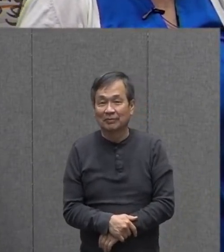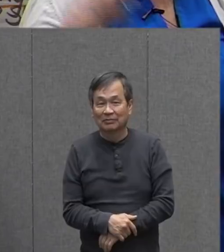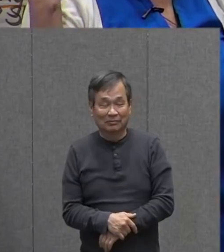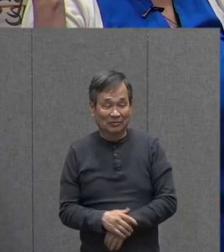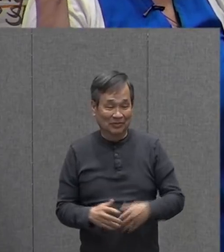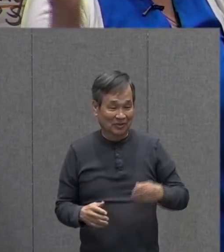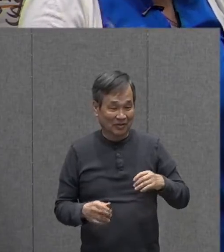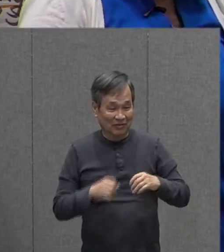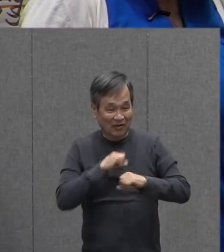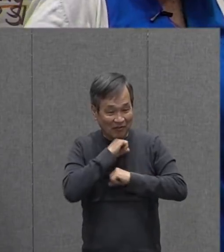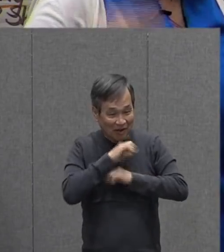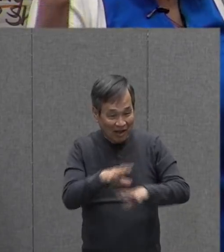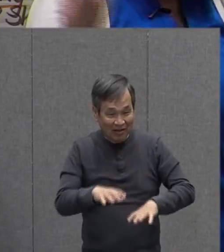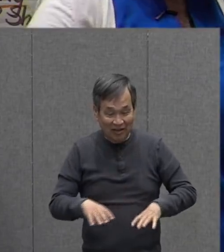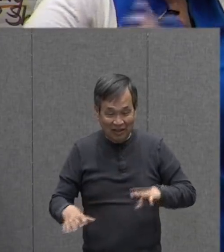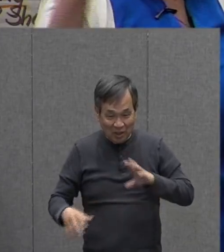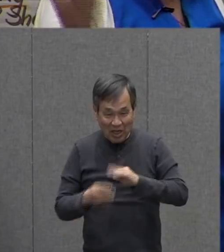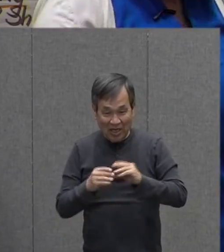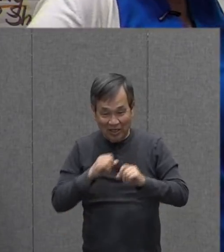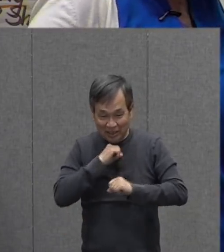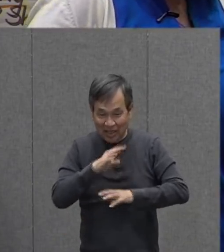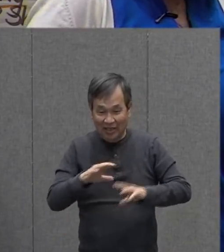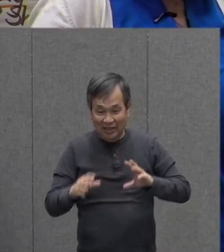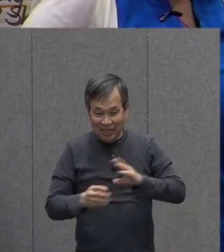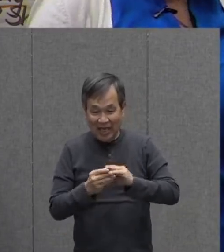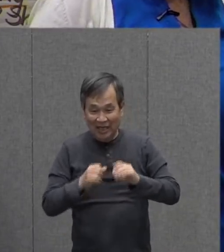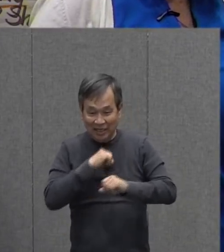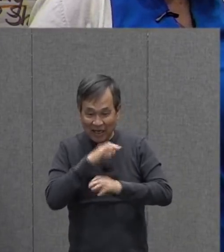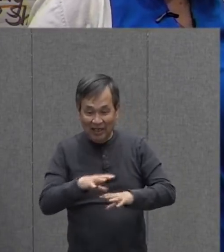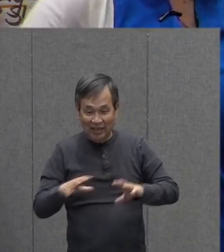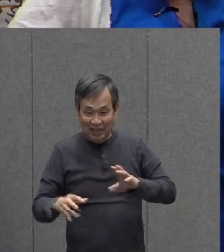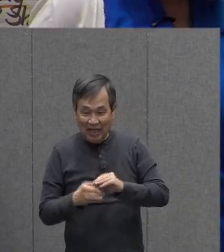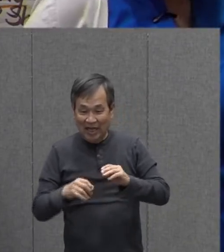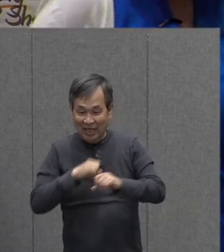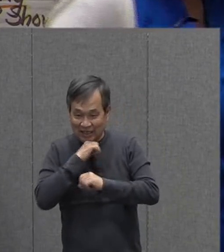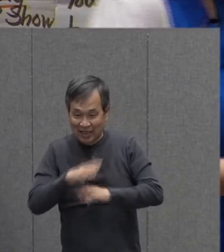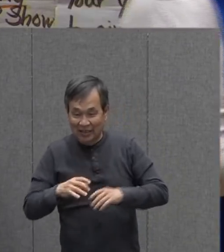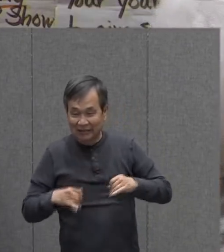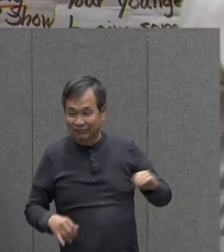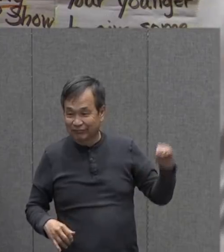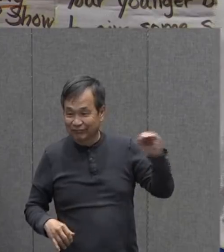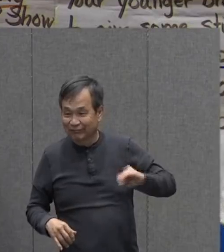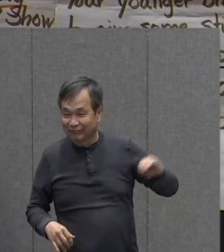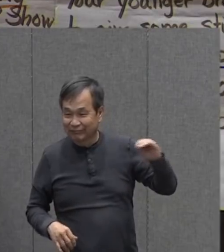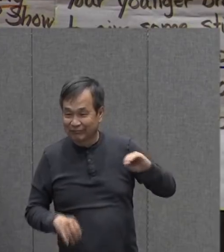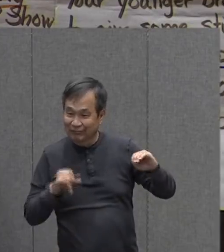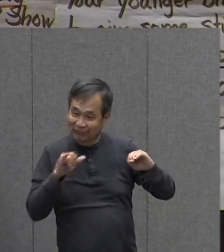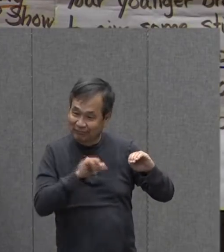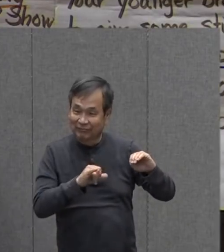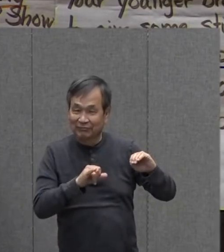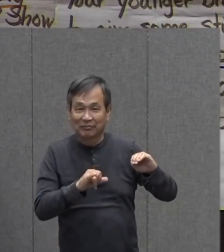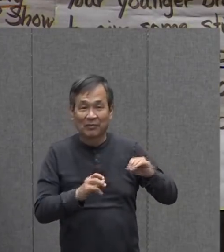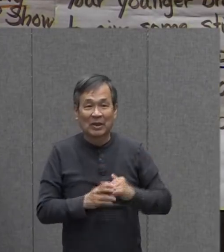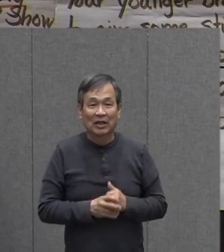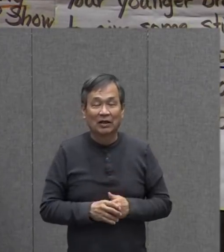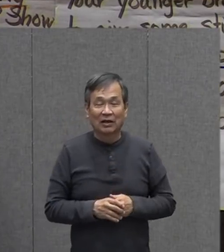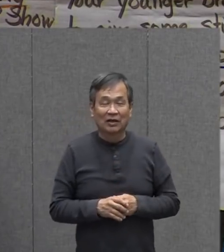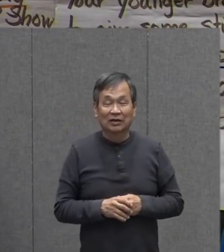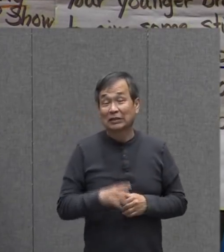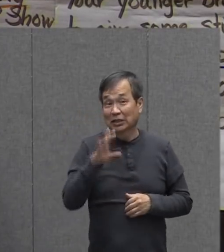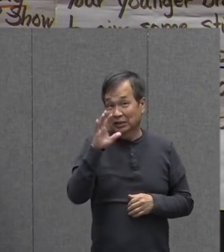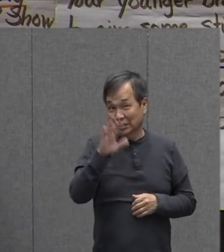multiplication. We've already seen some of that already happening right now. So just so you want to follow along with us, we're going to talk a